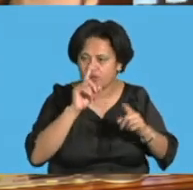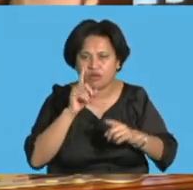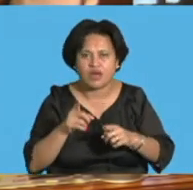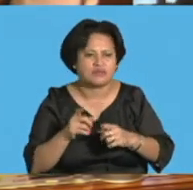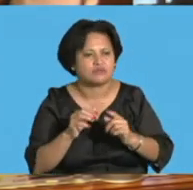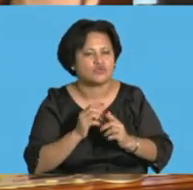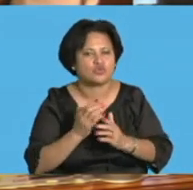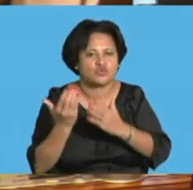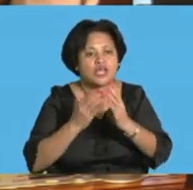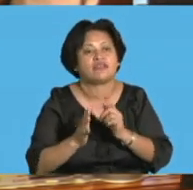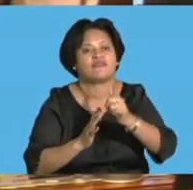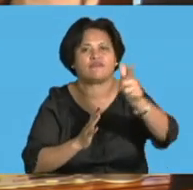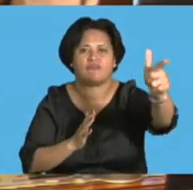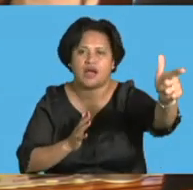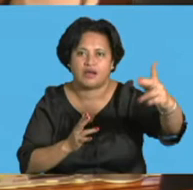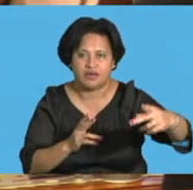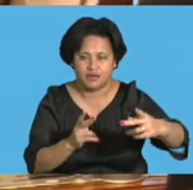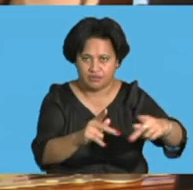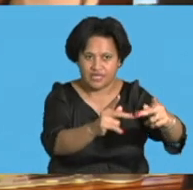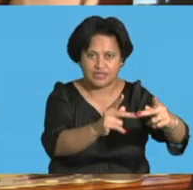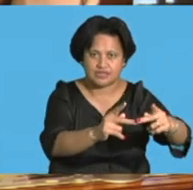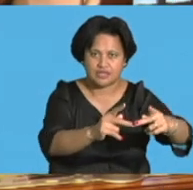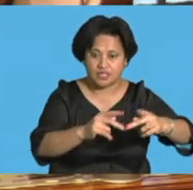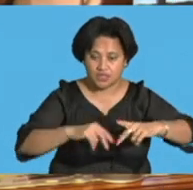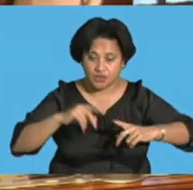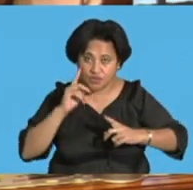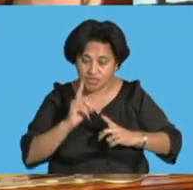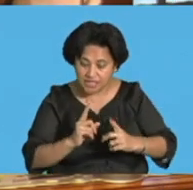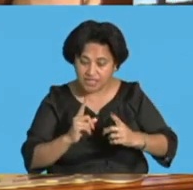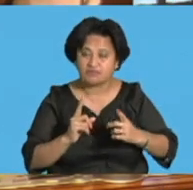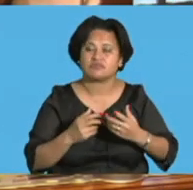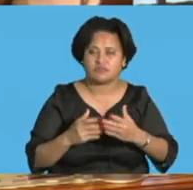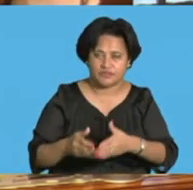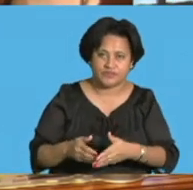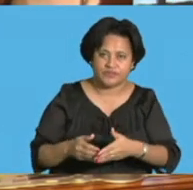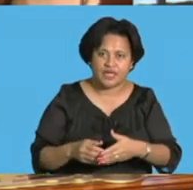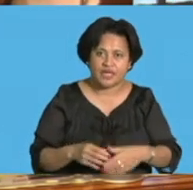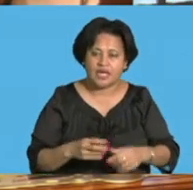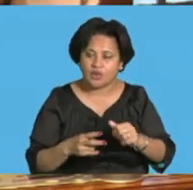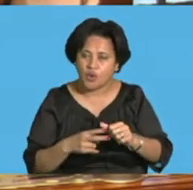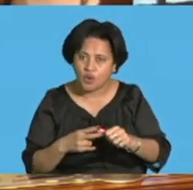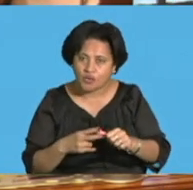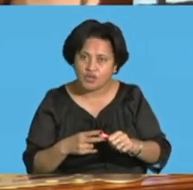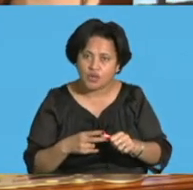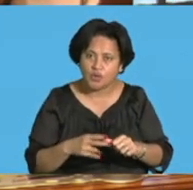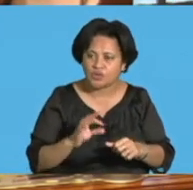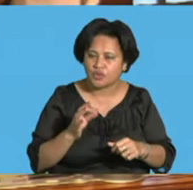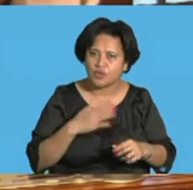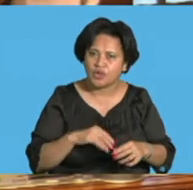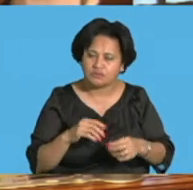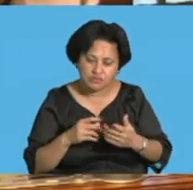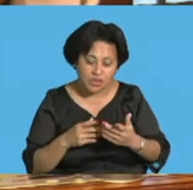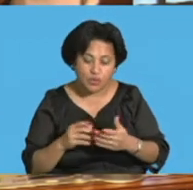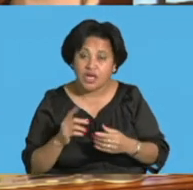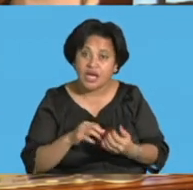in their vicinity as a priority. The policy to cease funding for programs which do not generate credits towards a certificate,